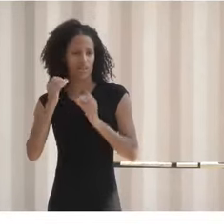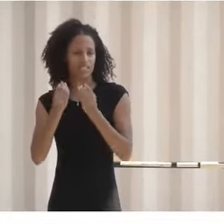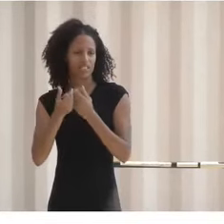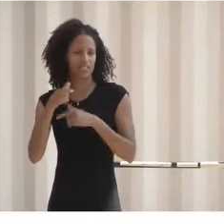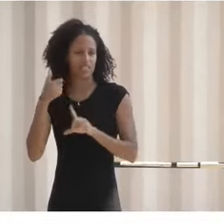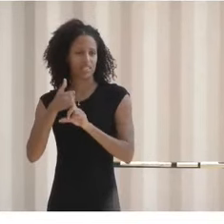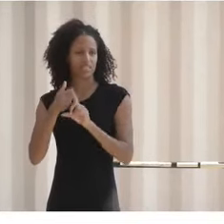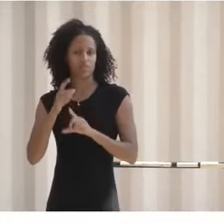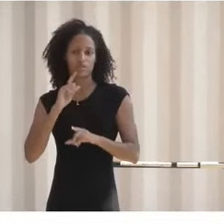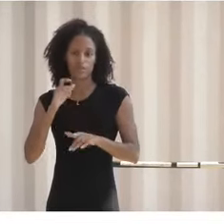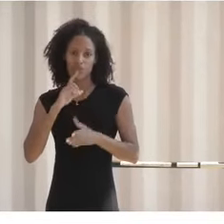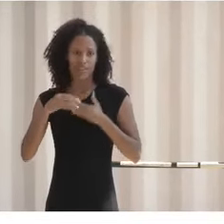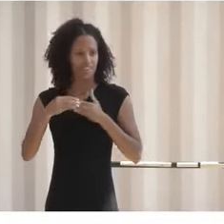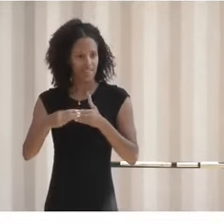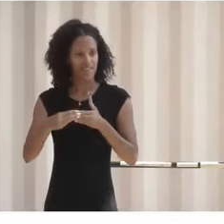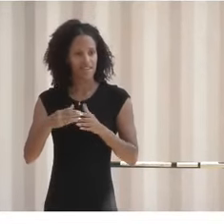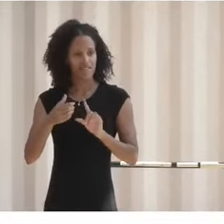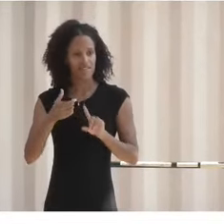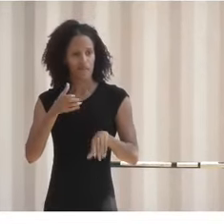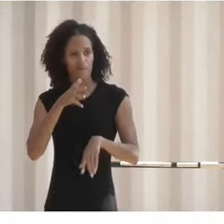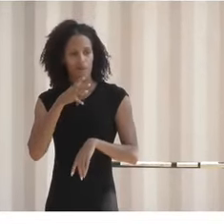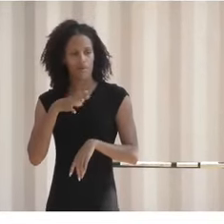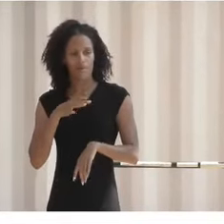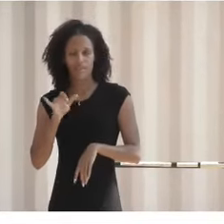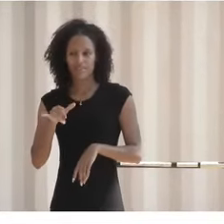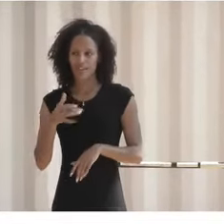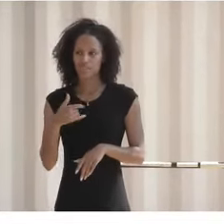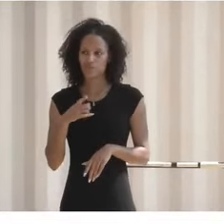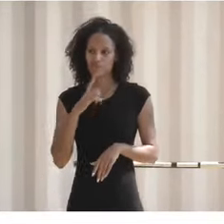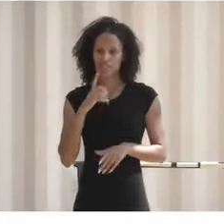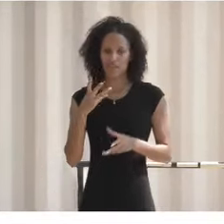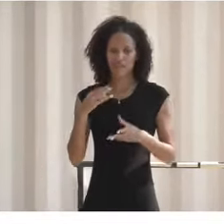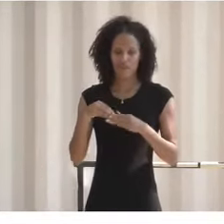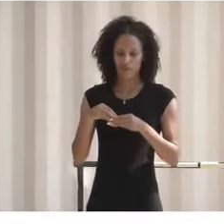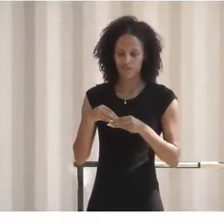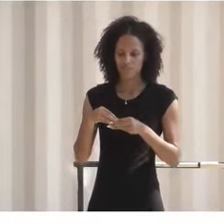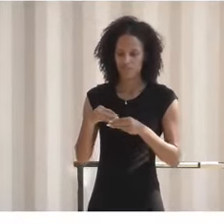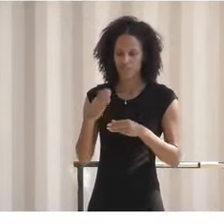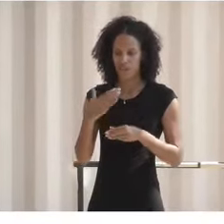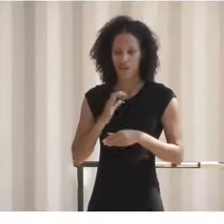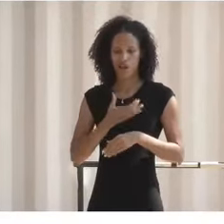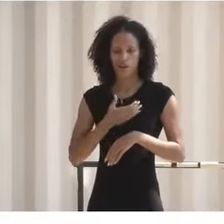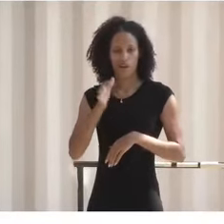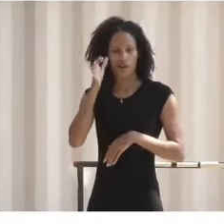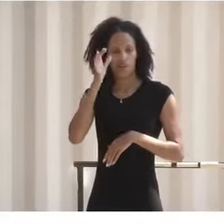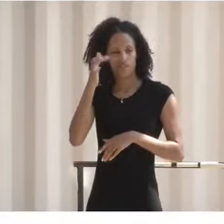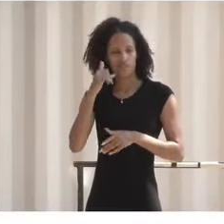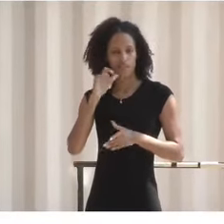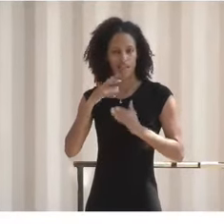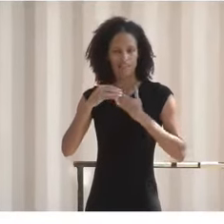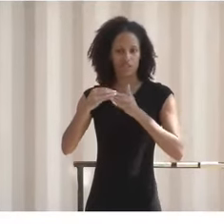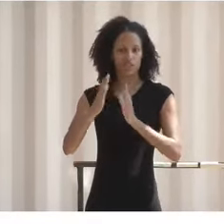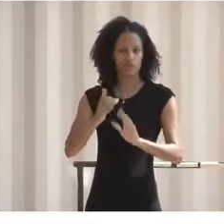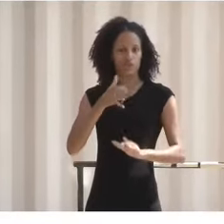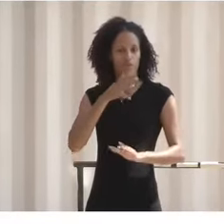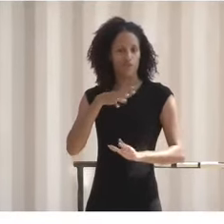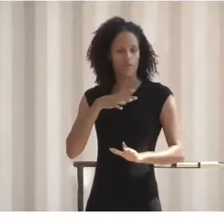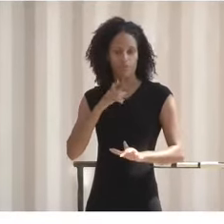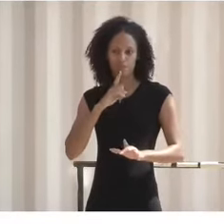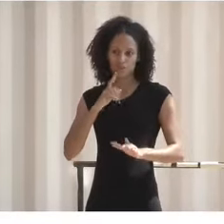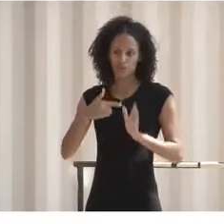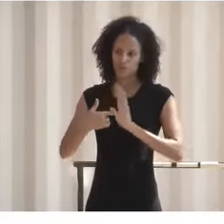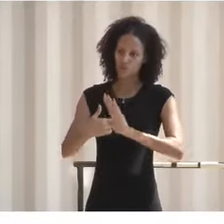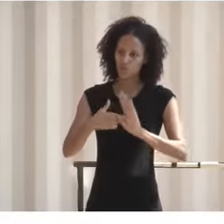organizations are led by women. And that's just sort of symptomatic of the leading role that women are making